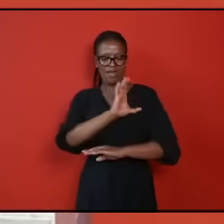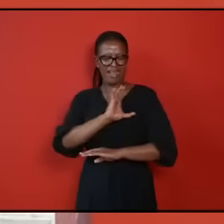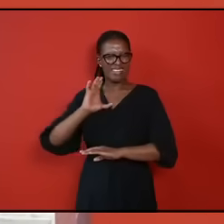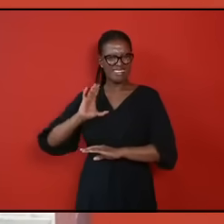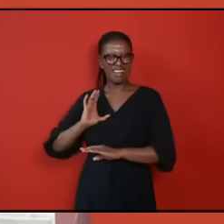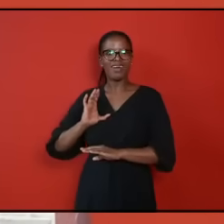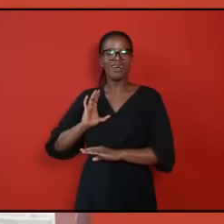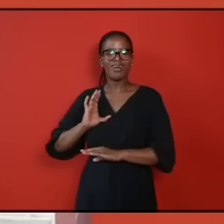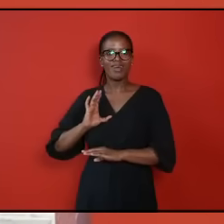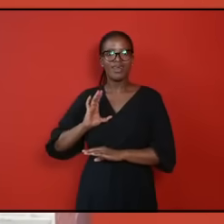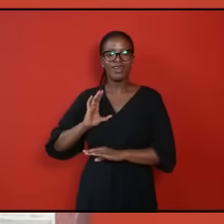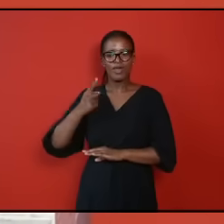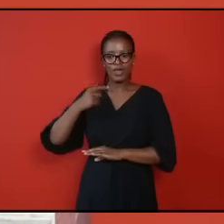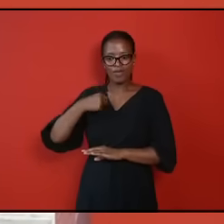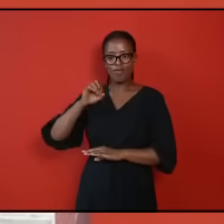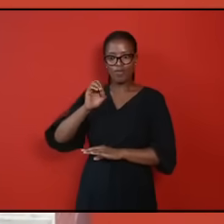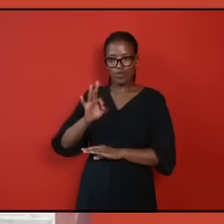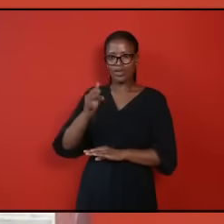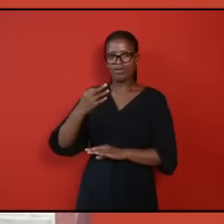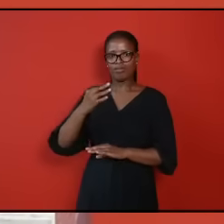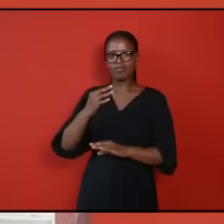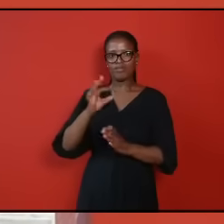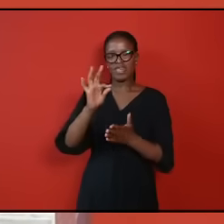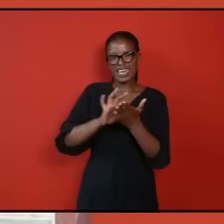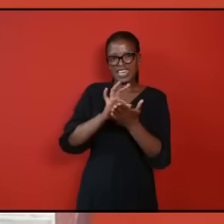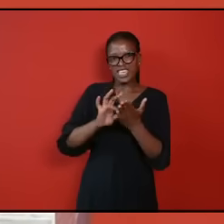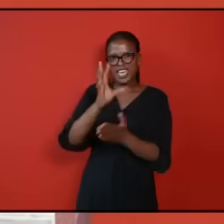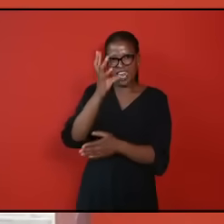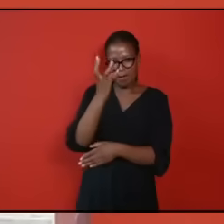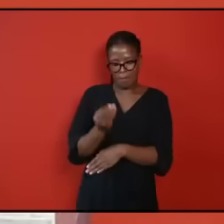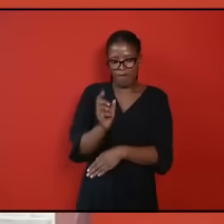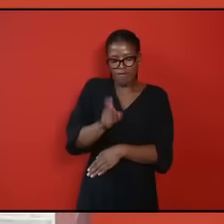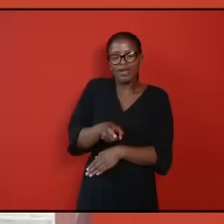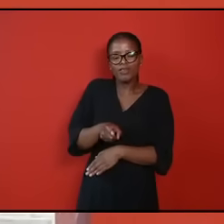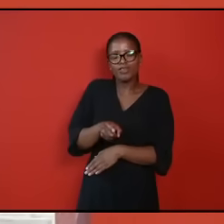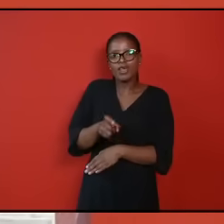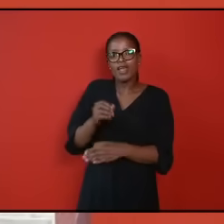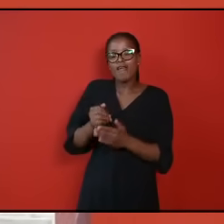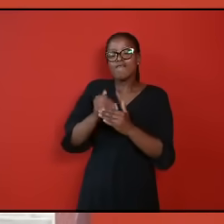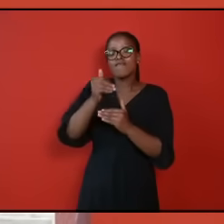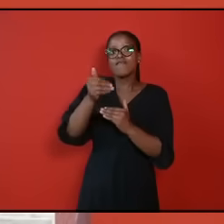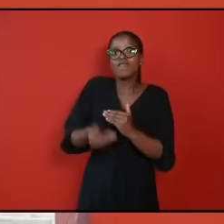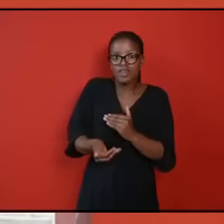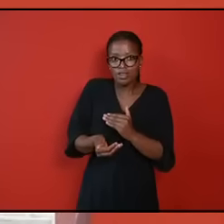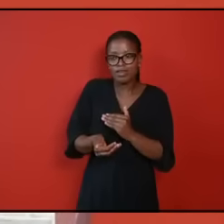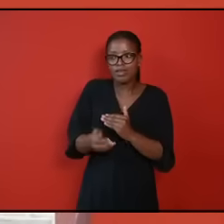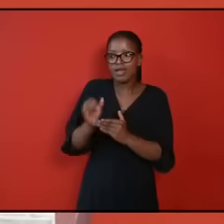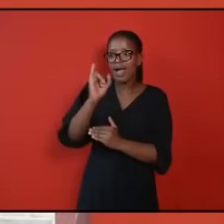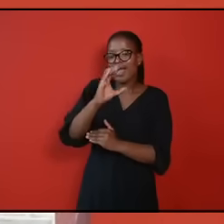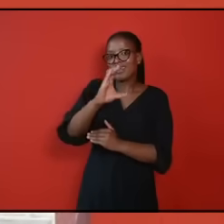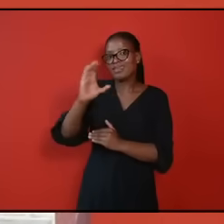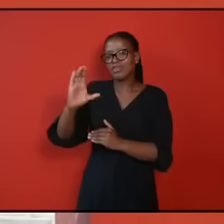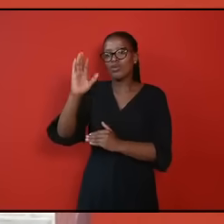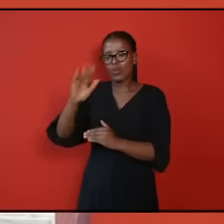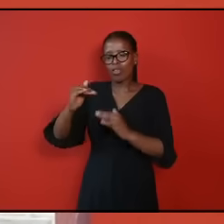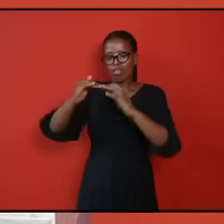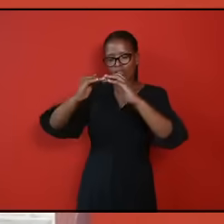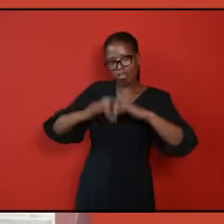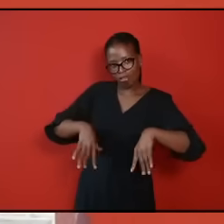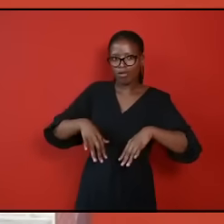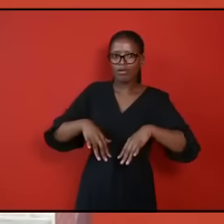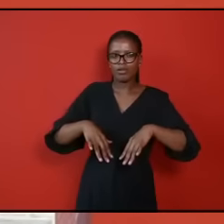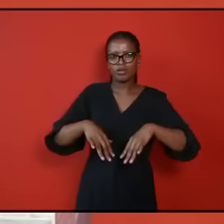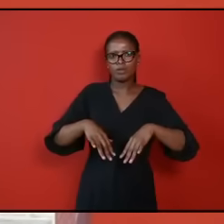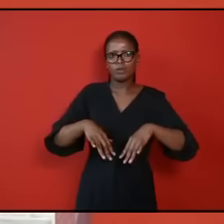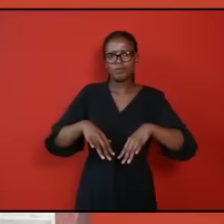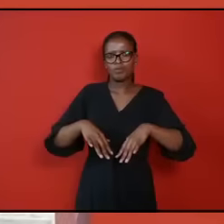hold one election. And after that election is done, we dissolve the IEC. We